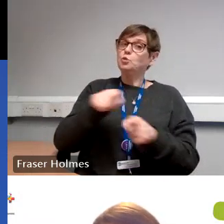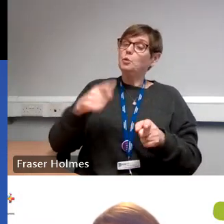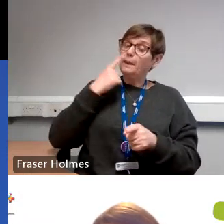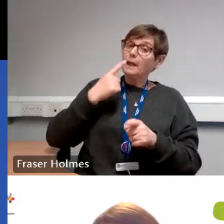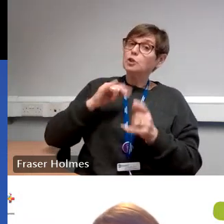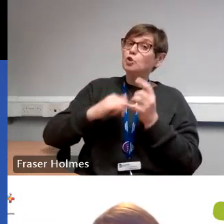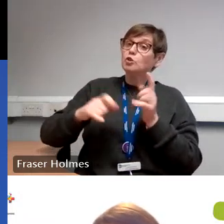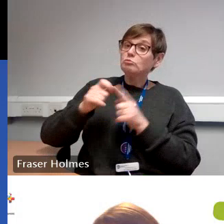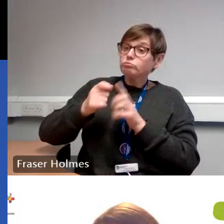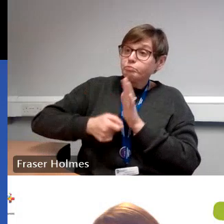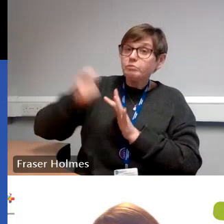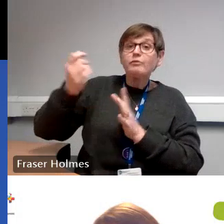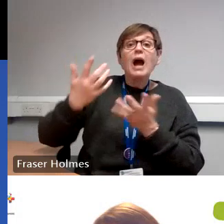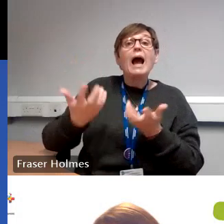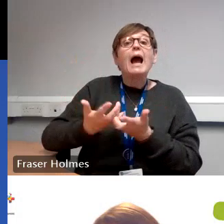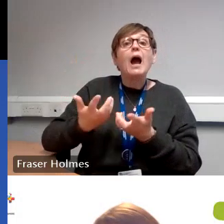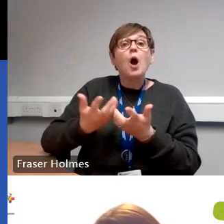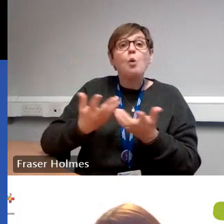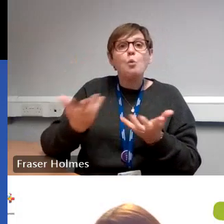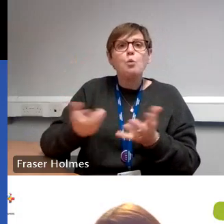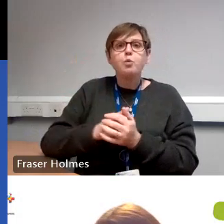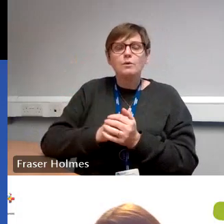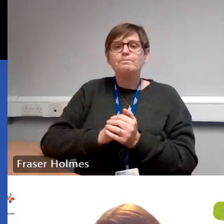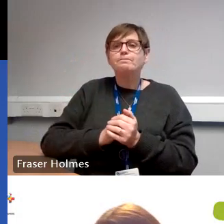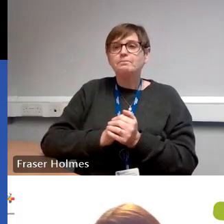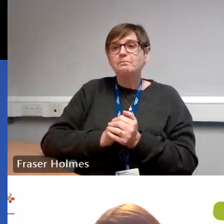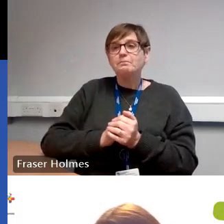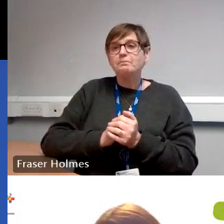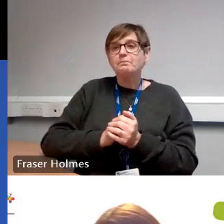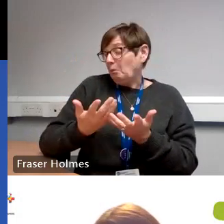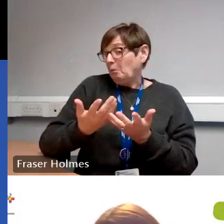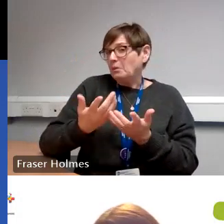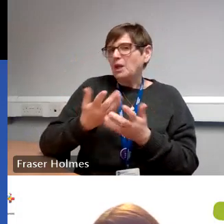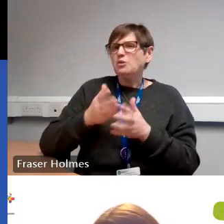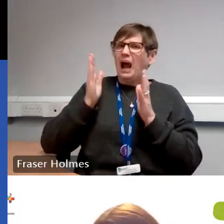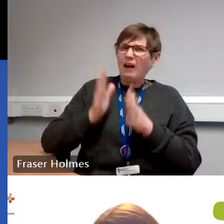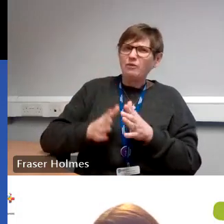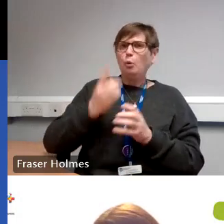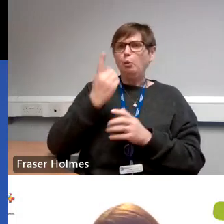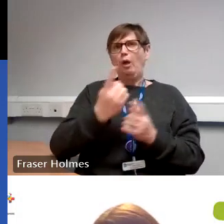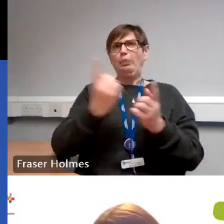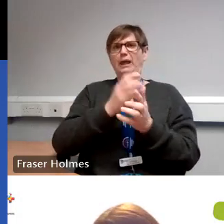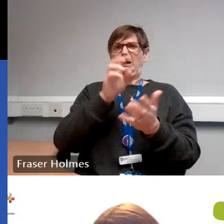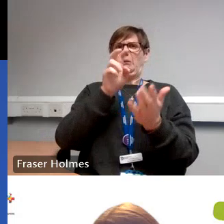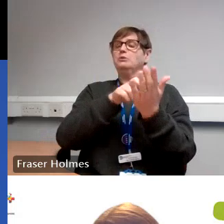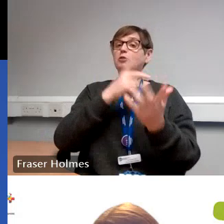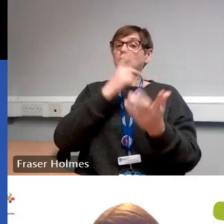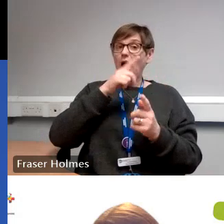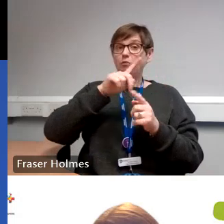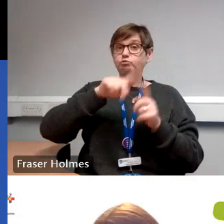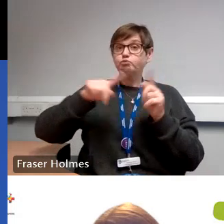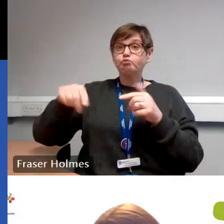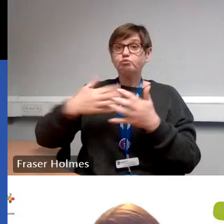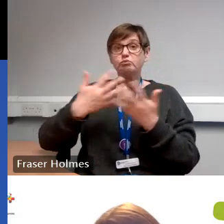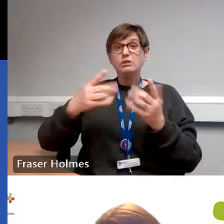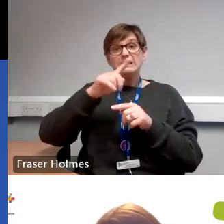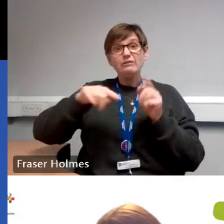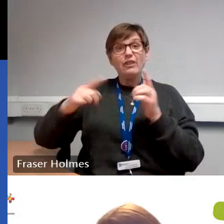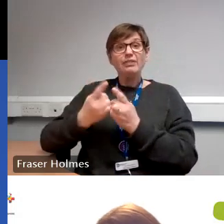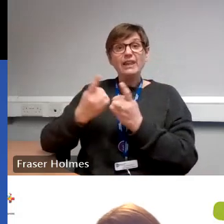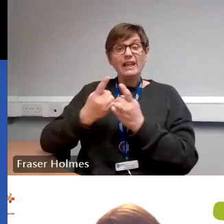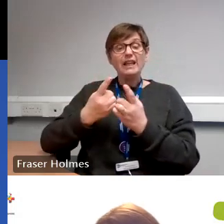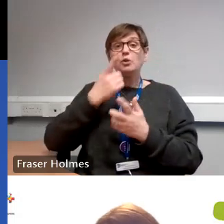improve social prescribing? And again, you don't have to put in one thing, you can put in multiple things, you could put in sentences or you could put